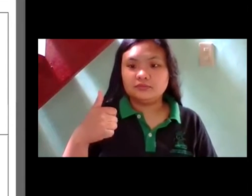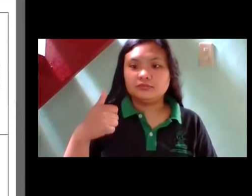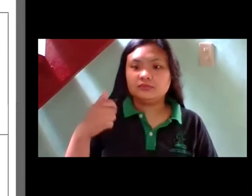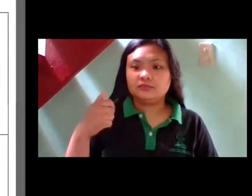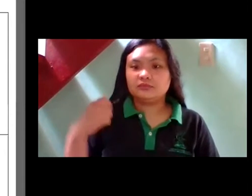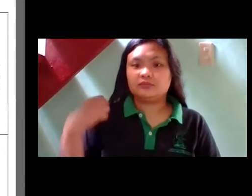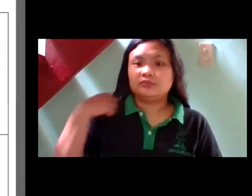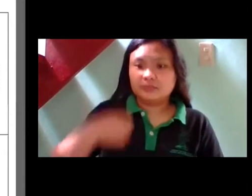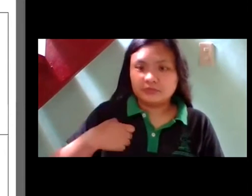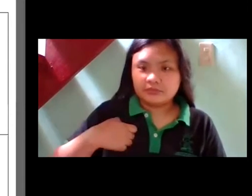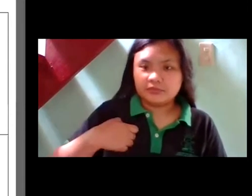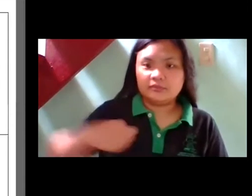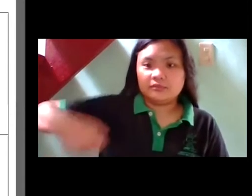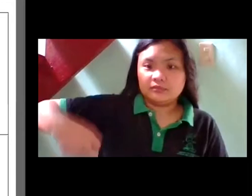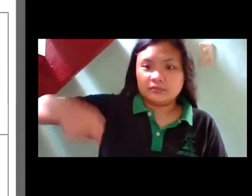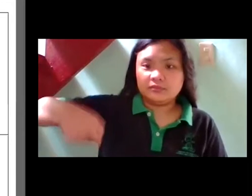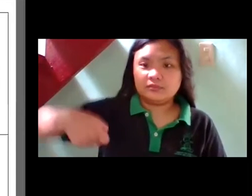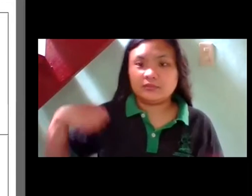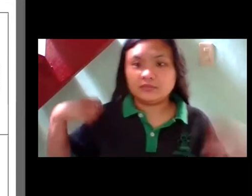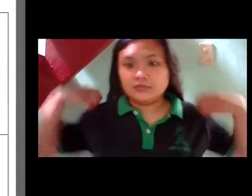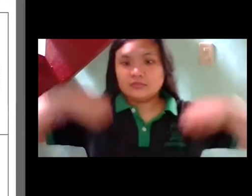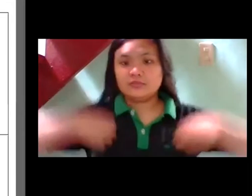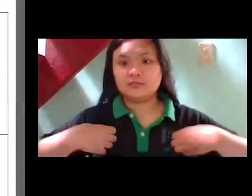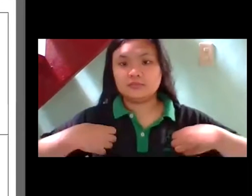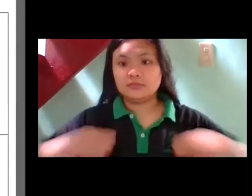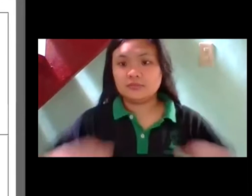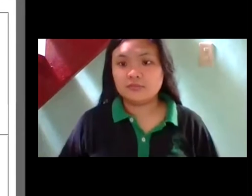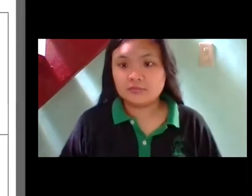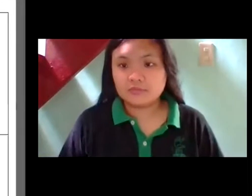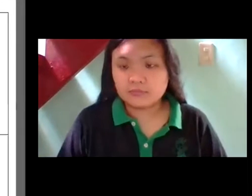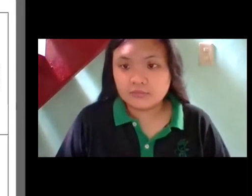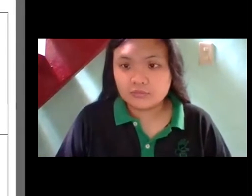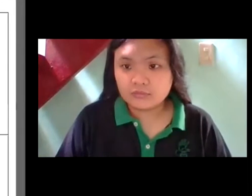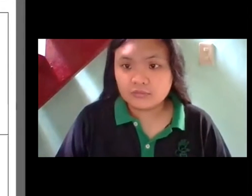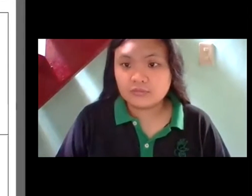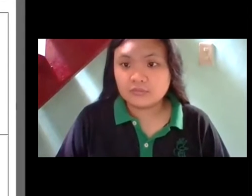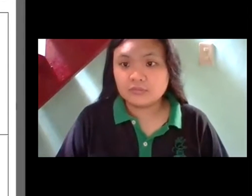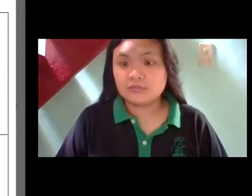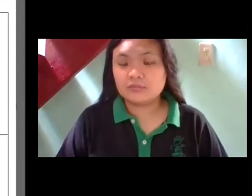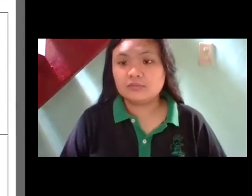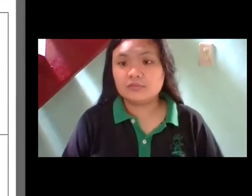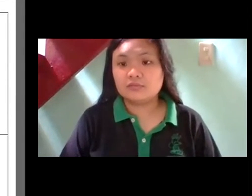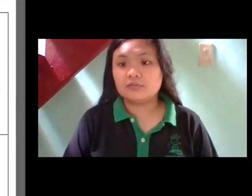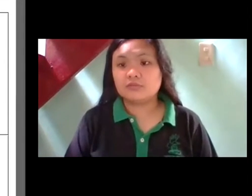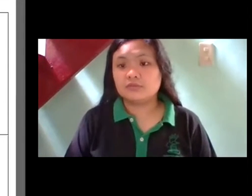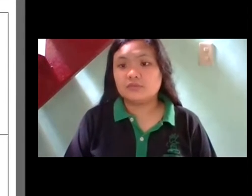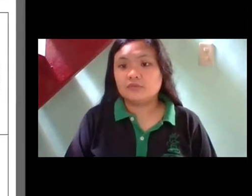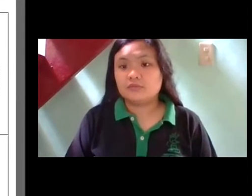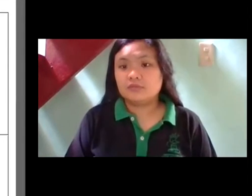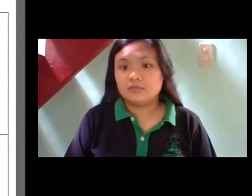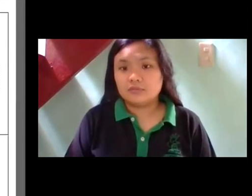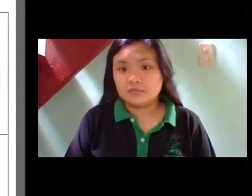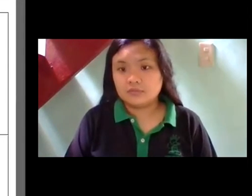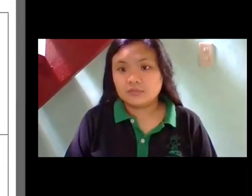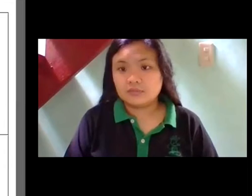Now, is there only one movement for school bag or 2 movements?